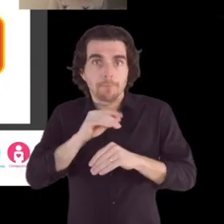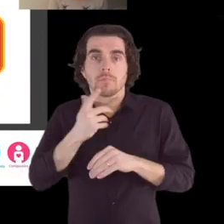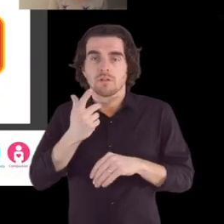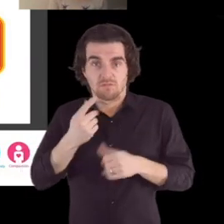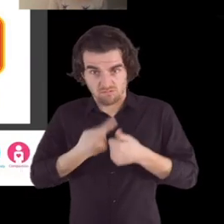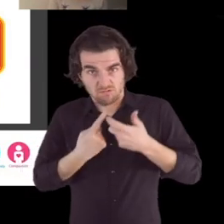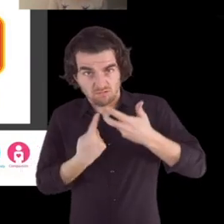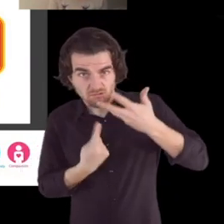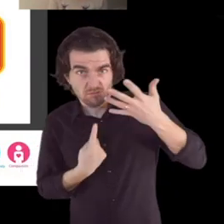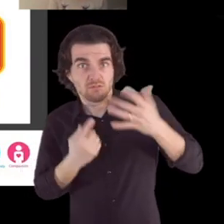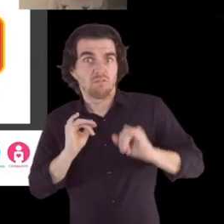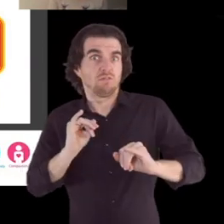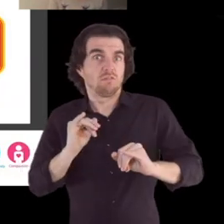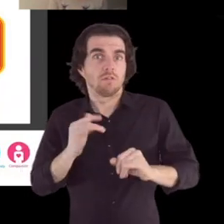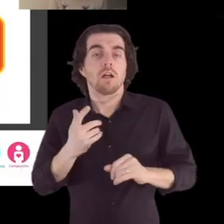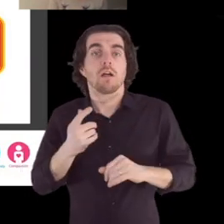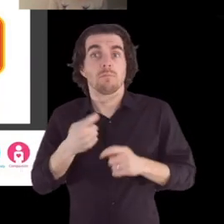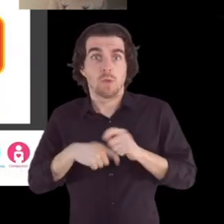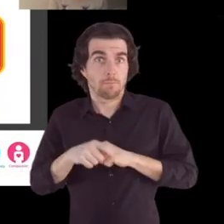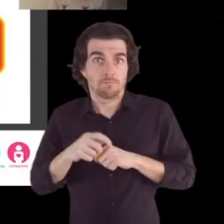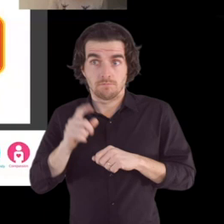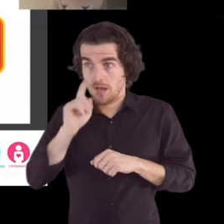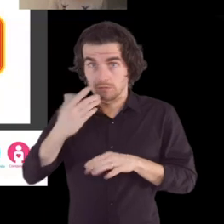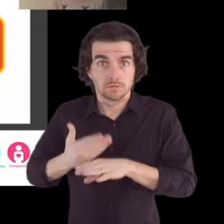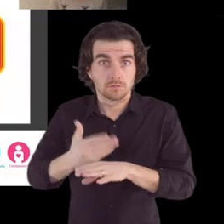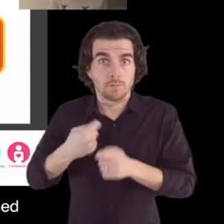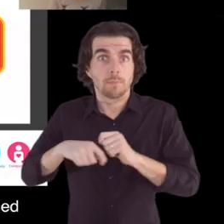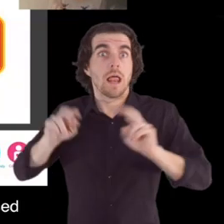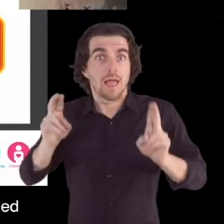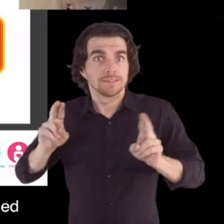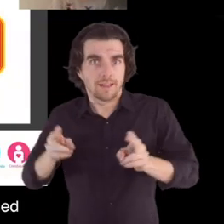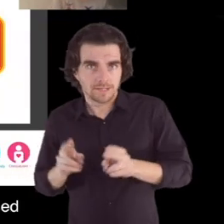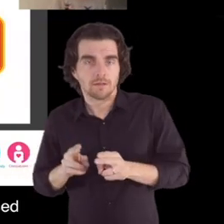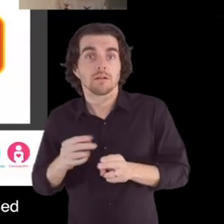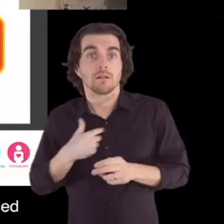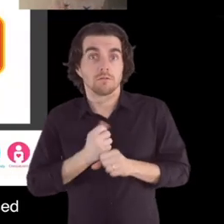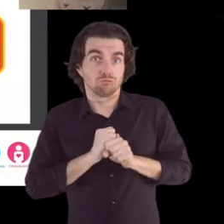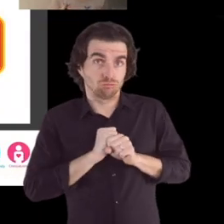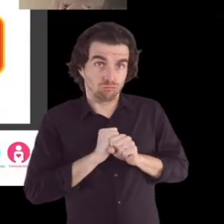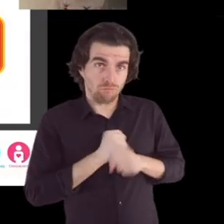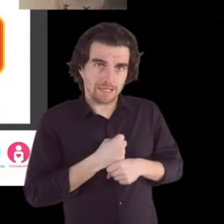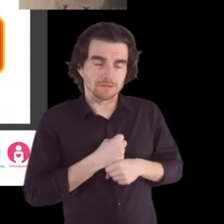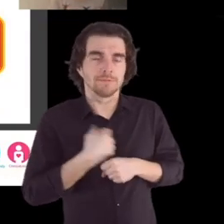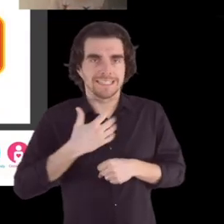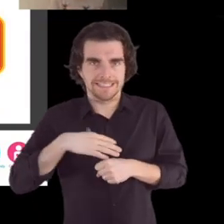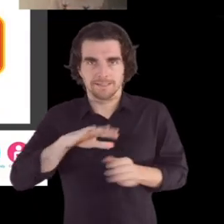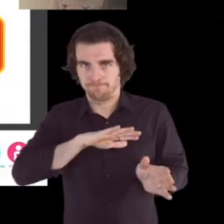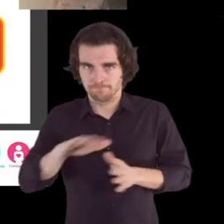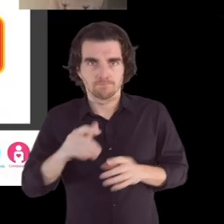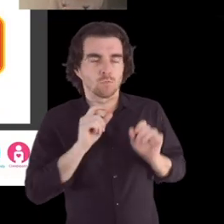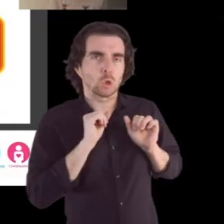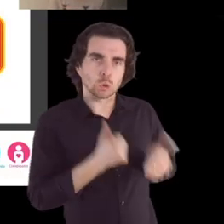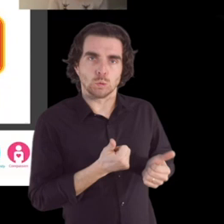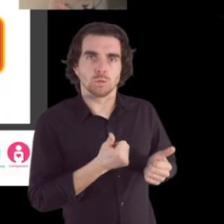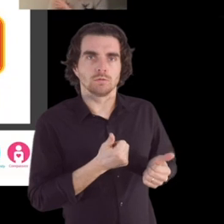unhealthy behaviors, and just generally doing less. And I think as well, when we're stressed, the things that are good for us, that fill up